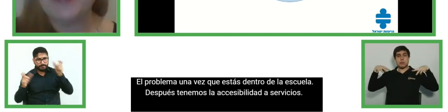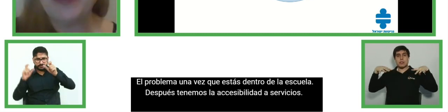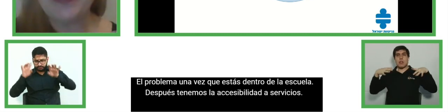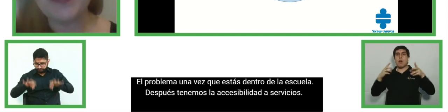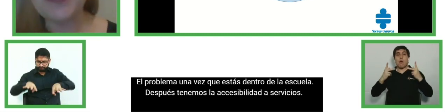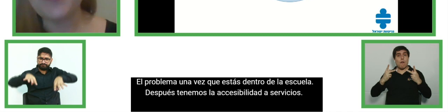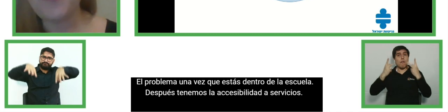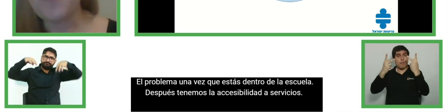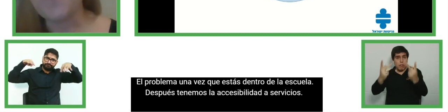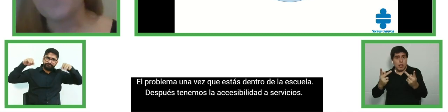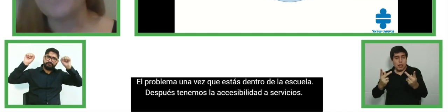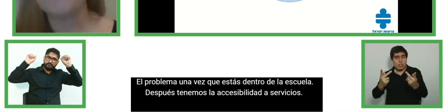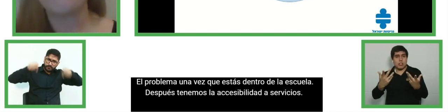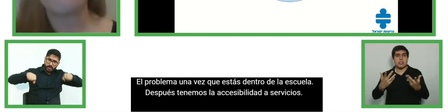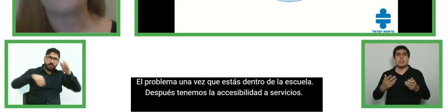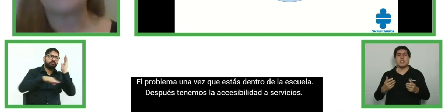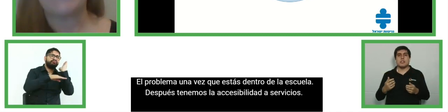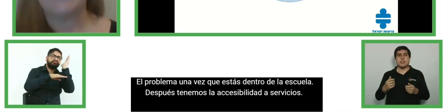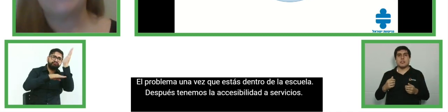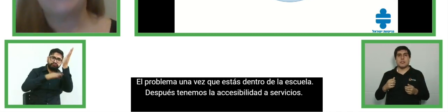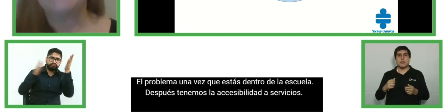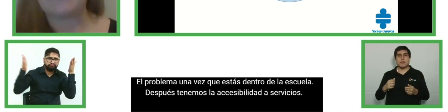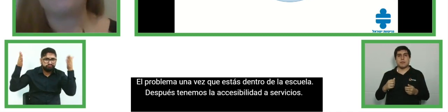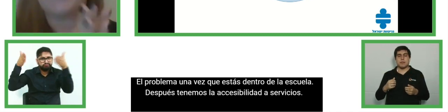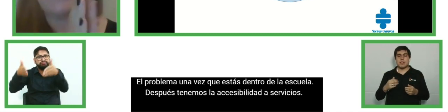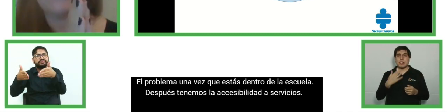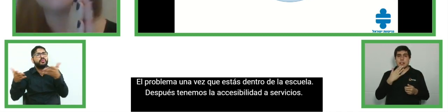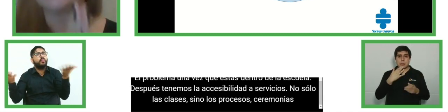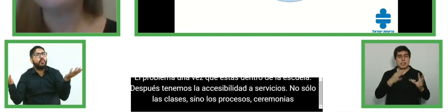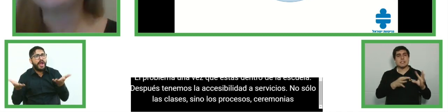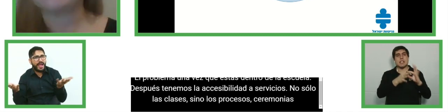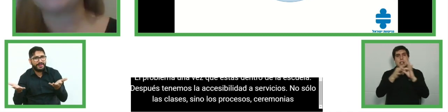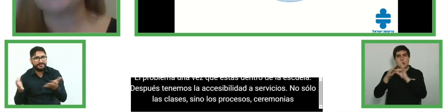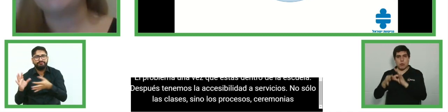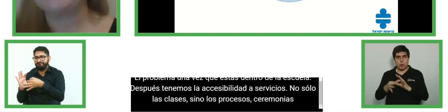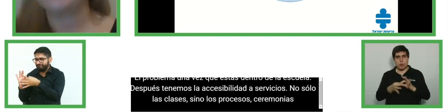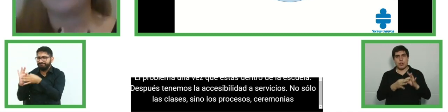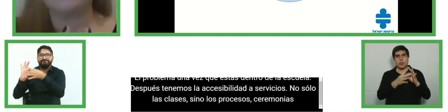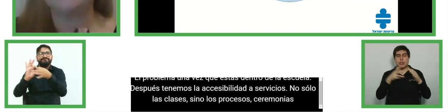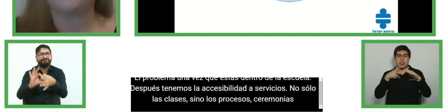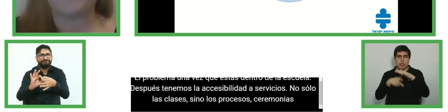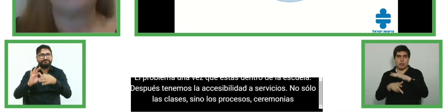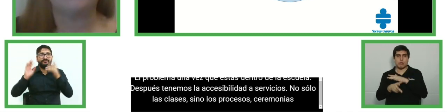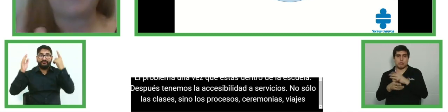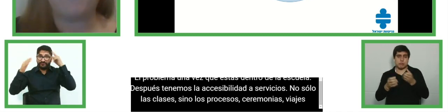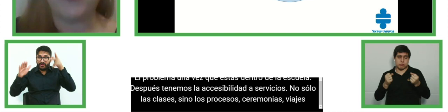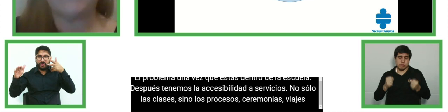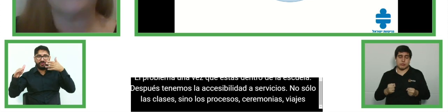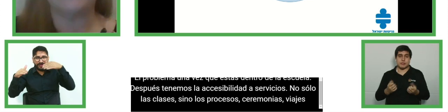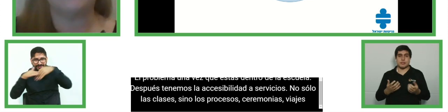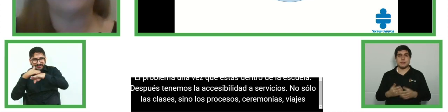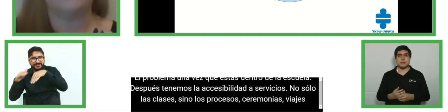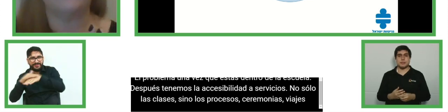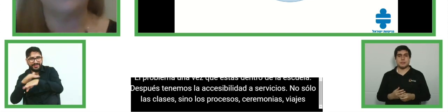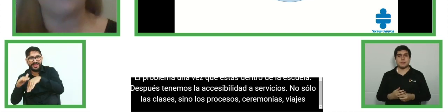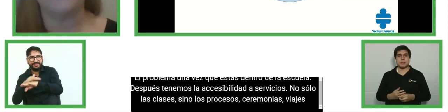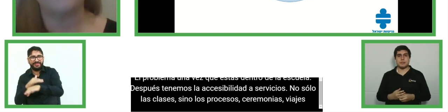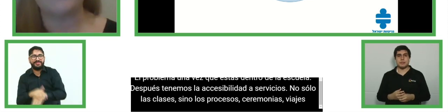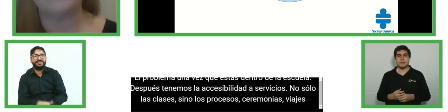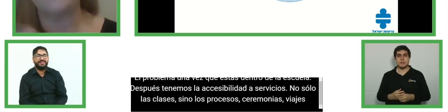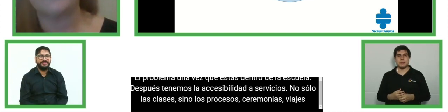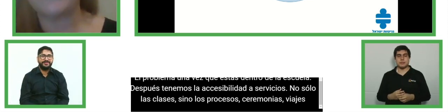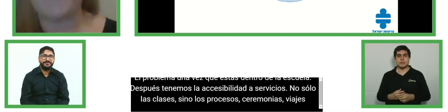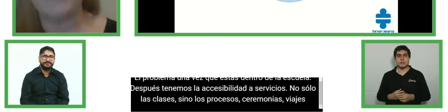Now, service accessibility in Israel is very elaborate. The law, the regulation is very elaborate. It gives you the